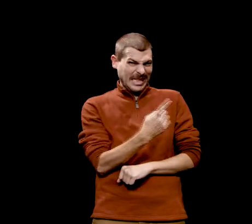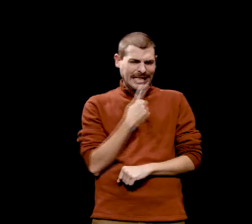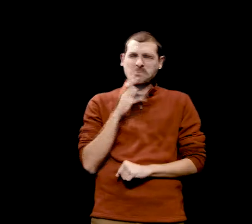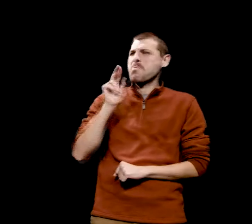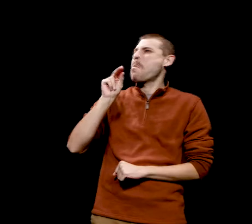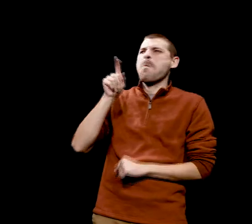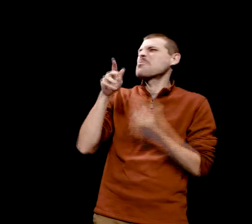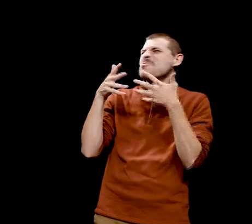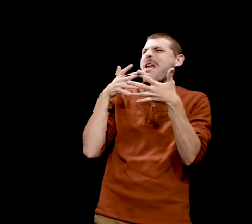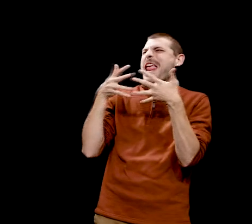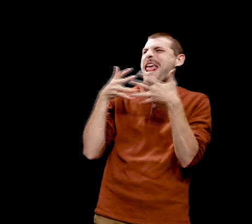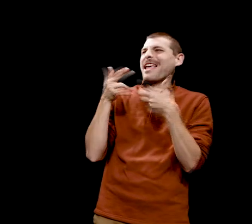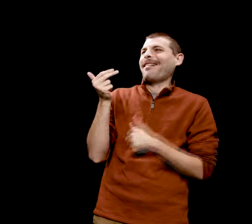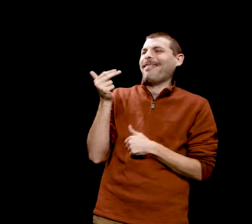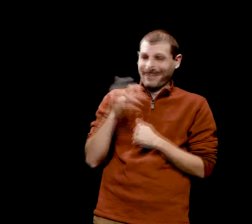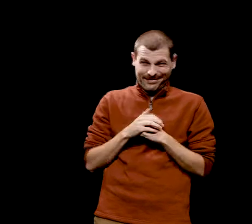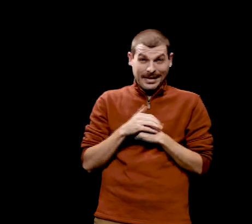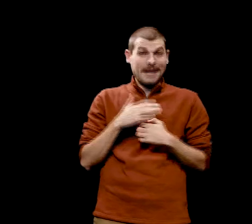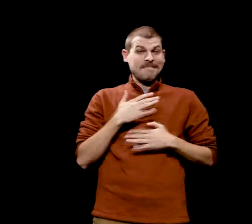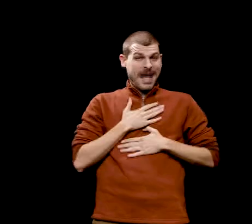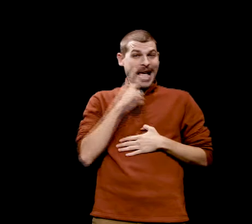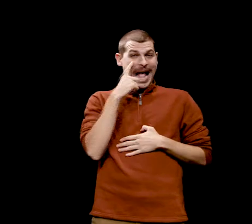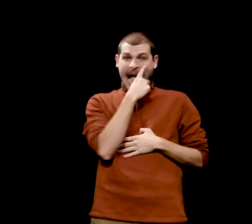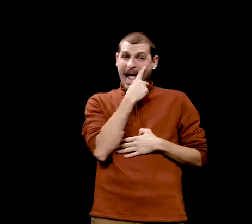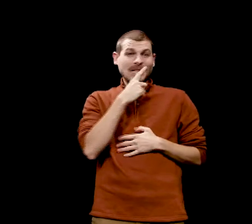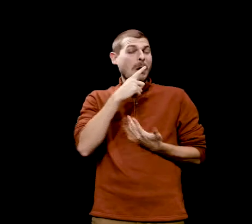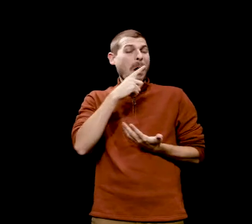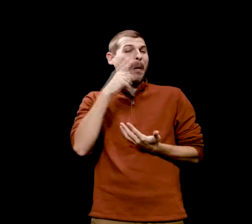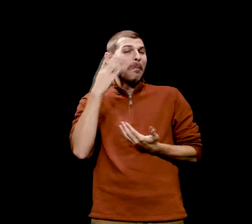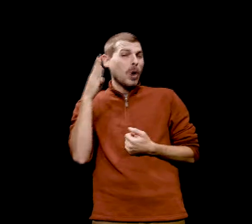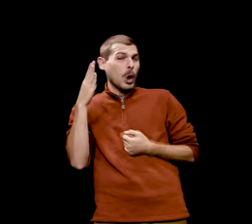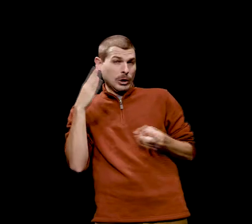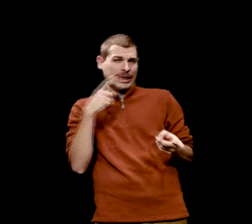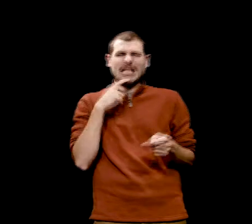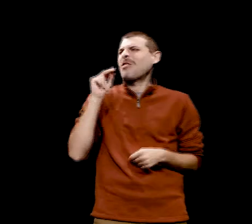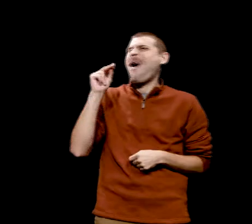hair. I have what I think are blue eyes, what she thinks are bloodshot eyes.